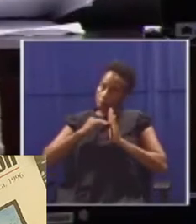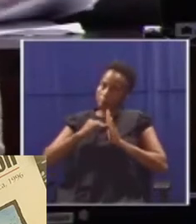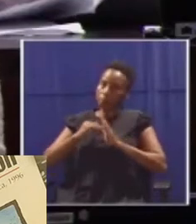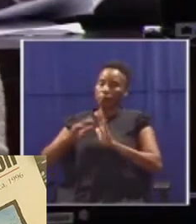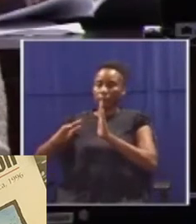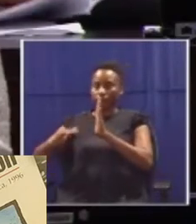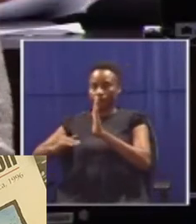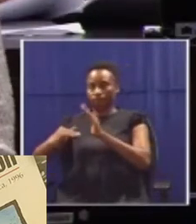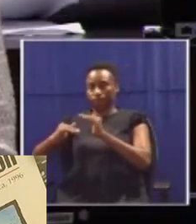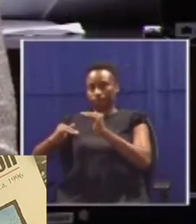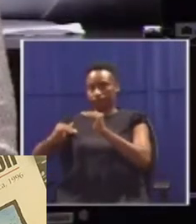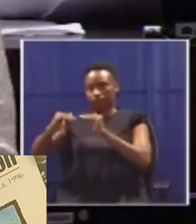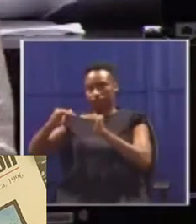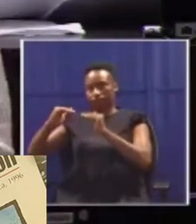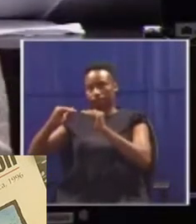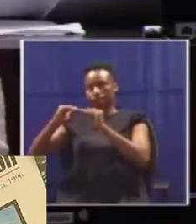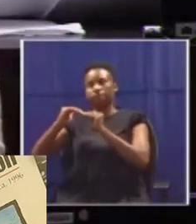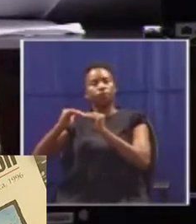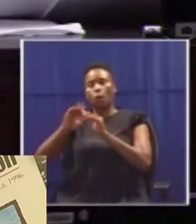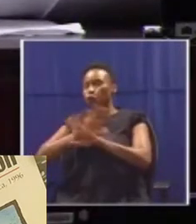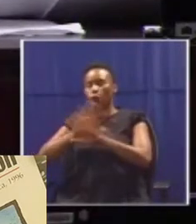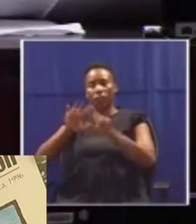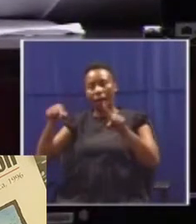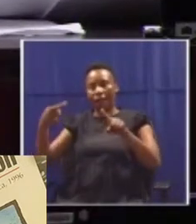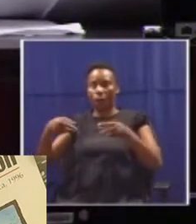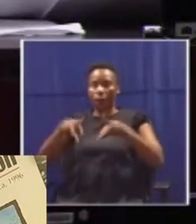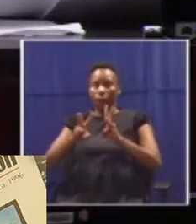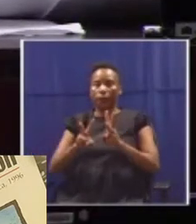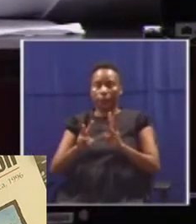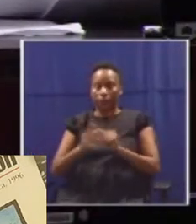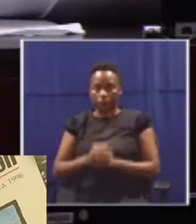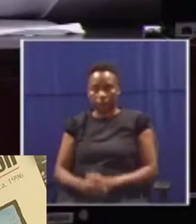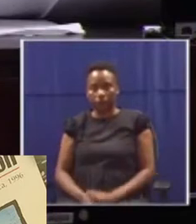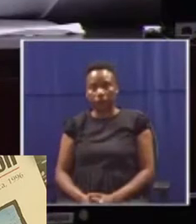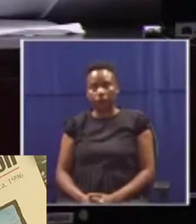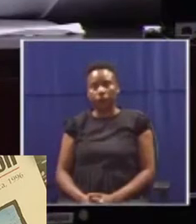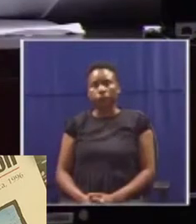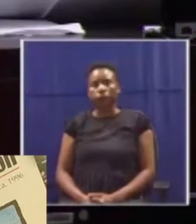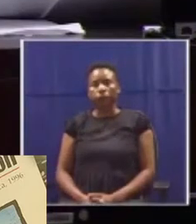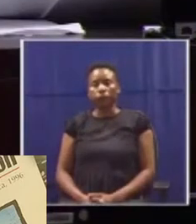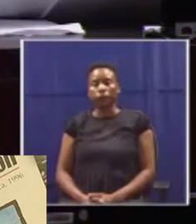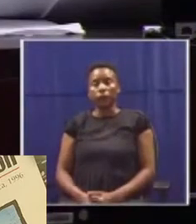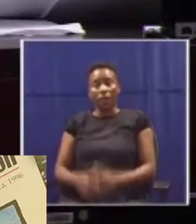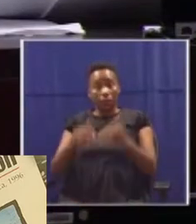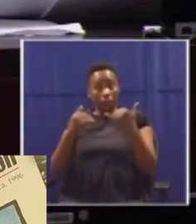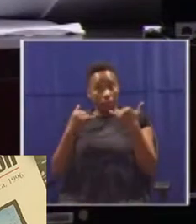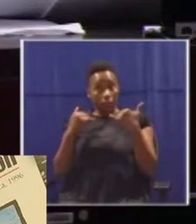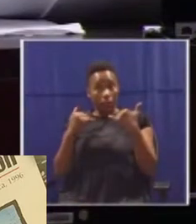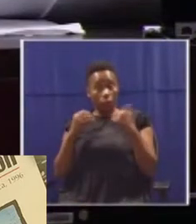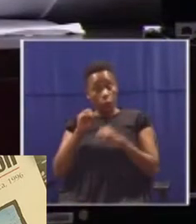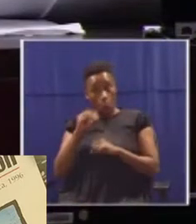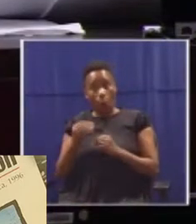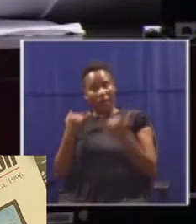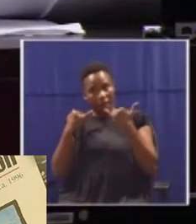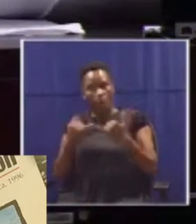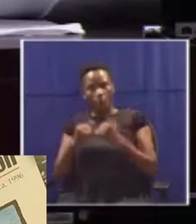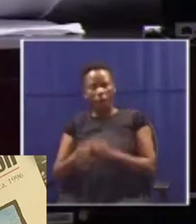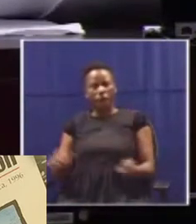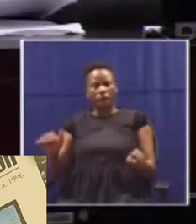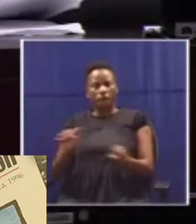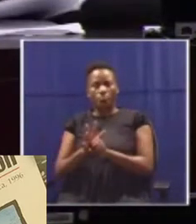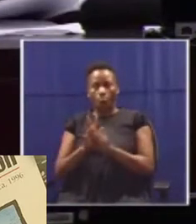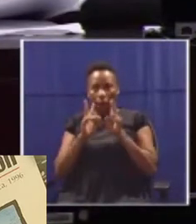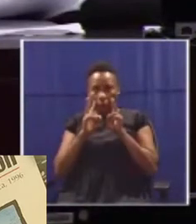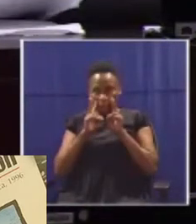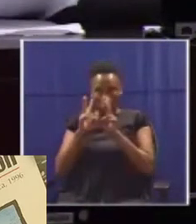equality, not the other way around. So now that I have given you the full view of